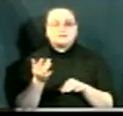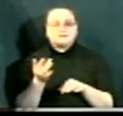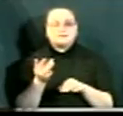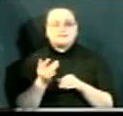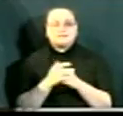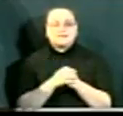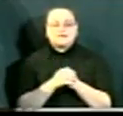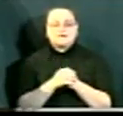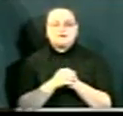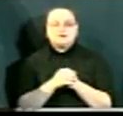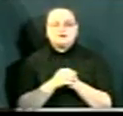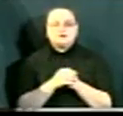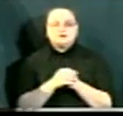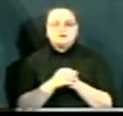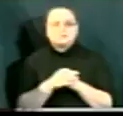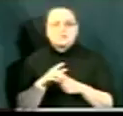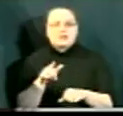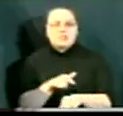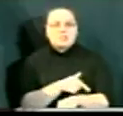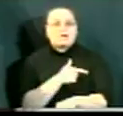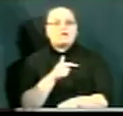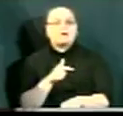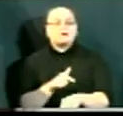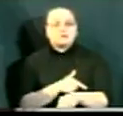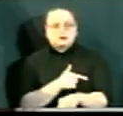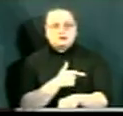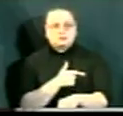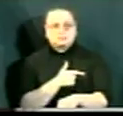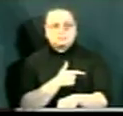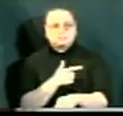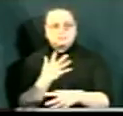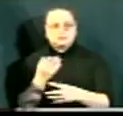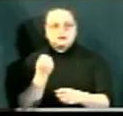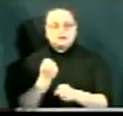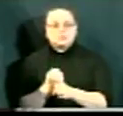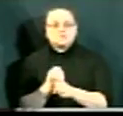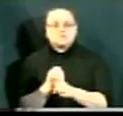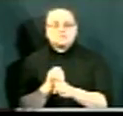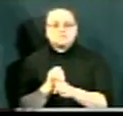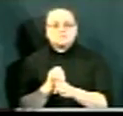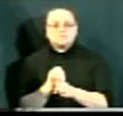been long years of